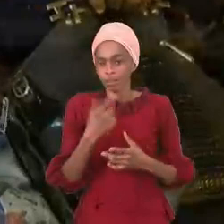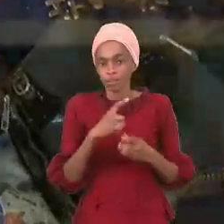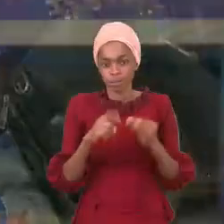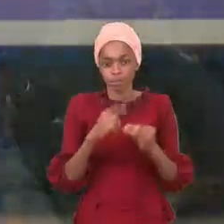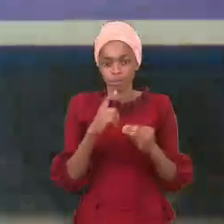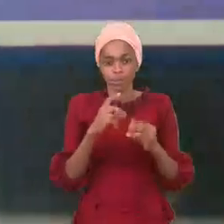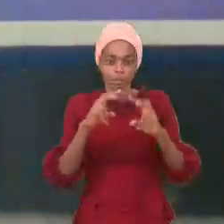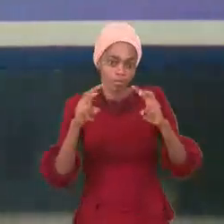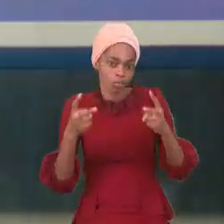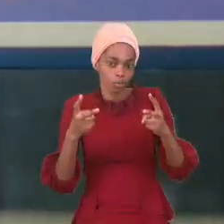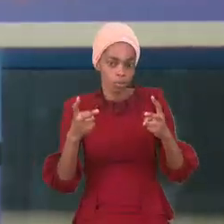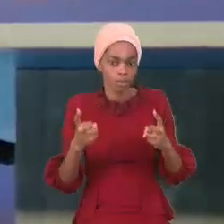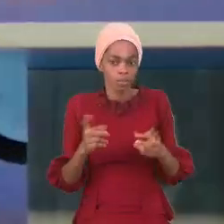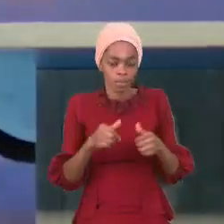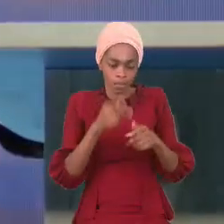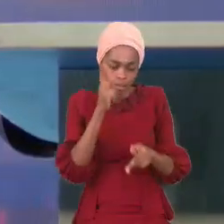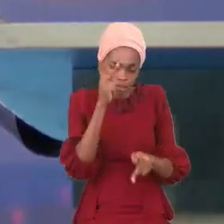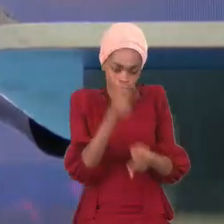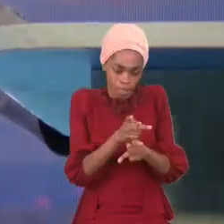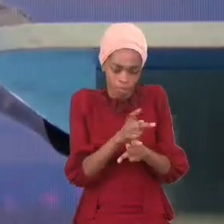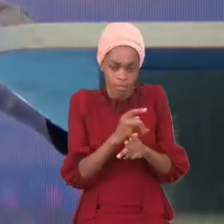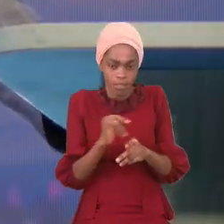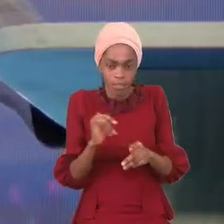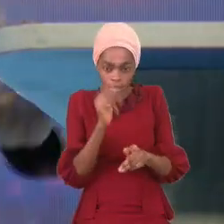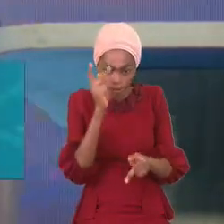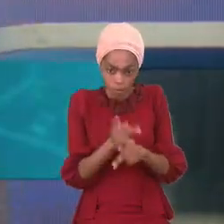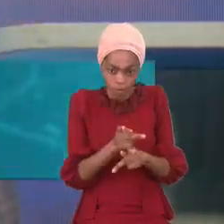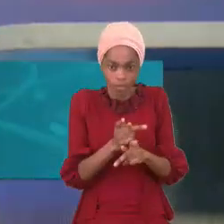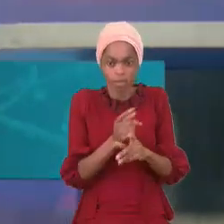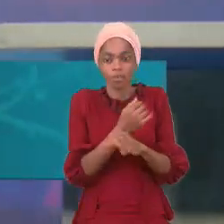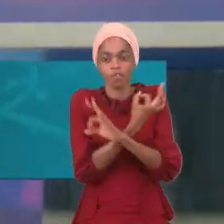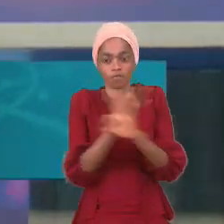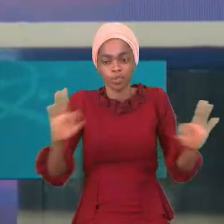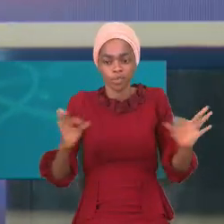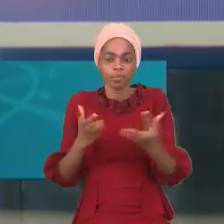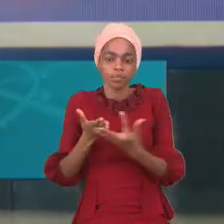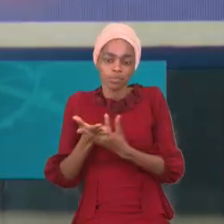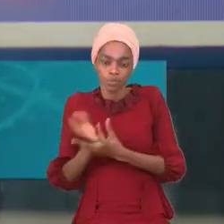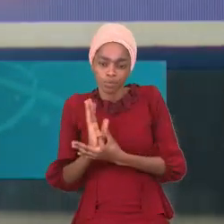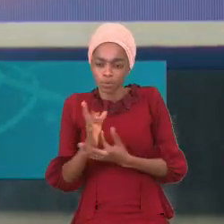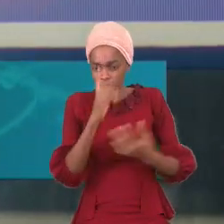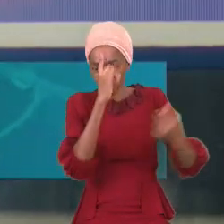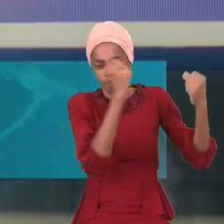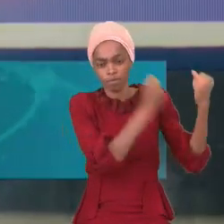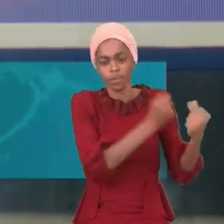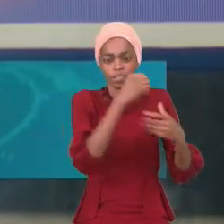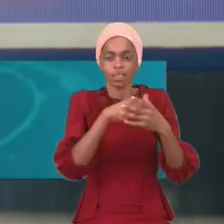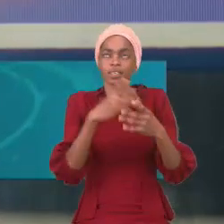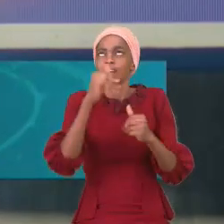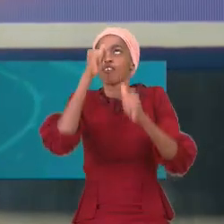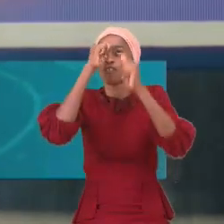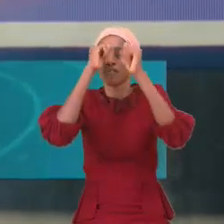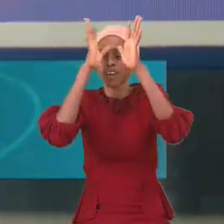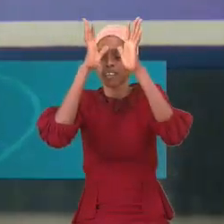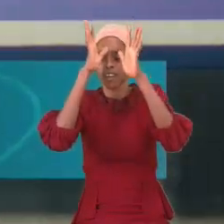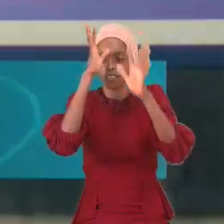on sustainable freedom through faith in the Father's